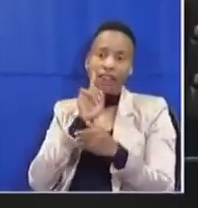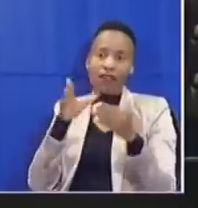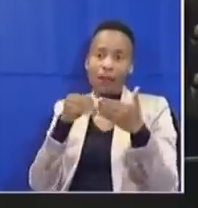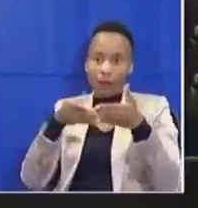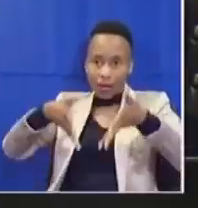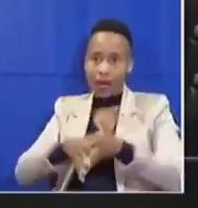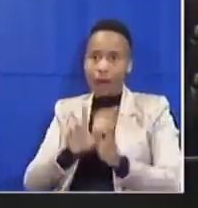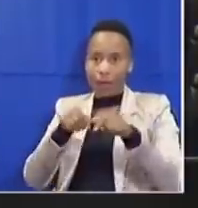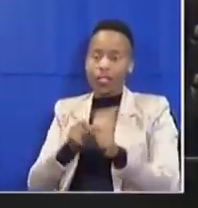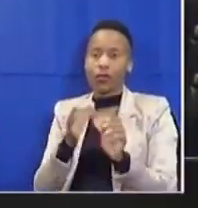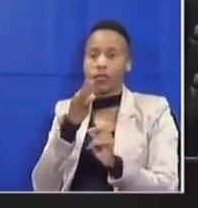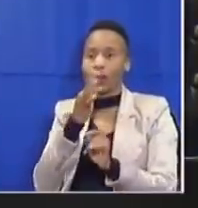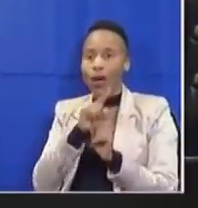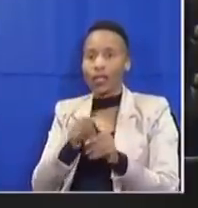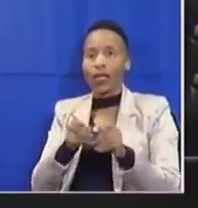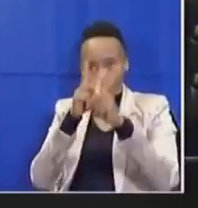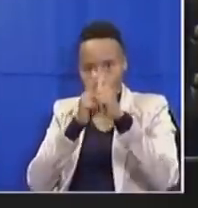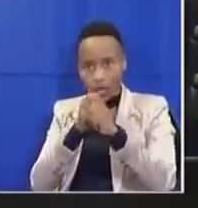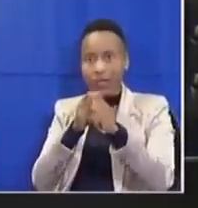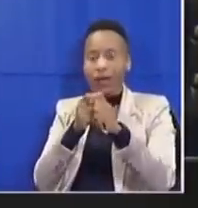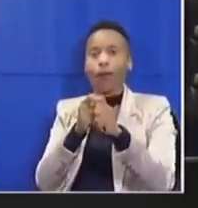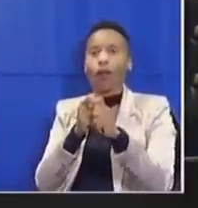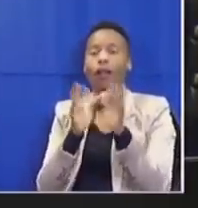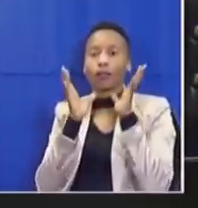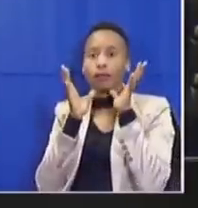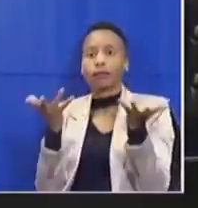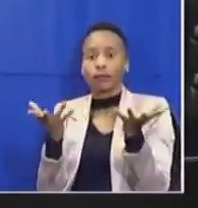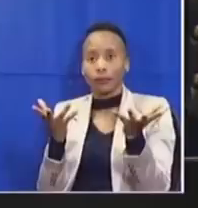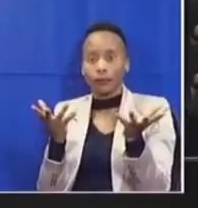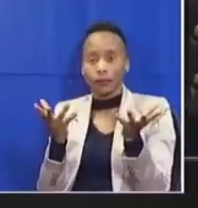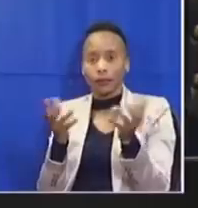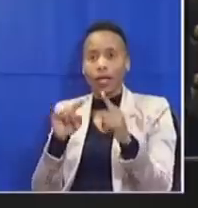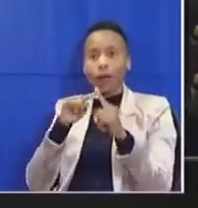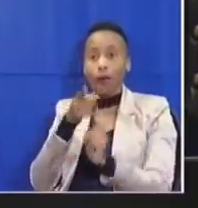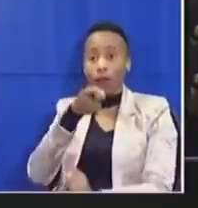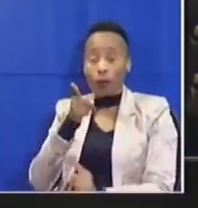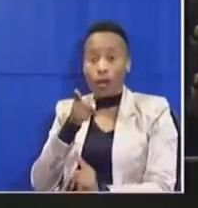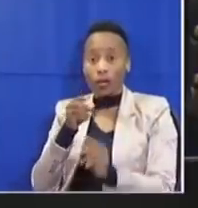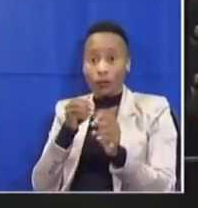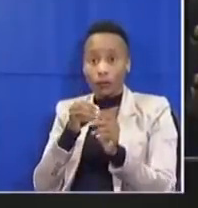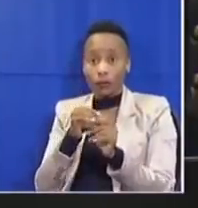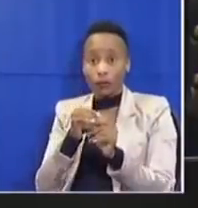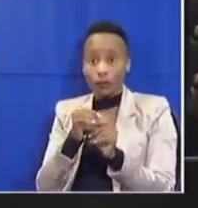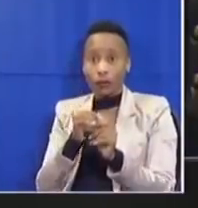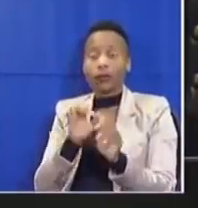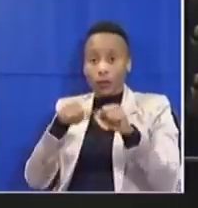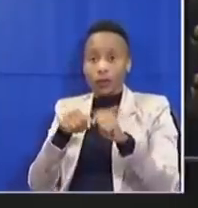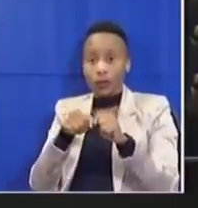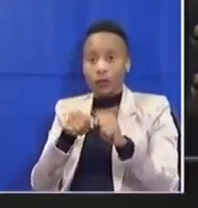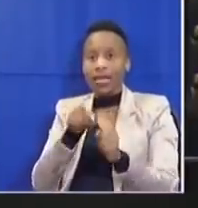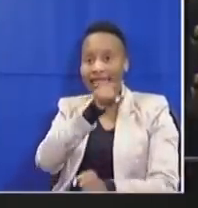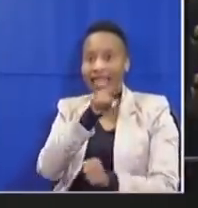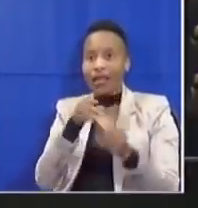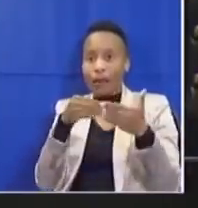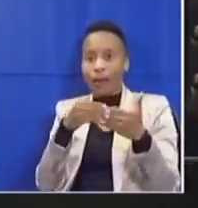continue. I said honourable, but I'll say dishonourable this time. On a point of order, Chairperson. Yes, honourable member. That member must